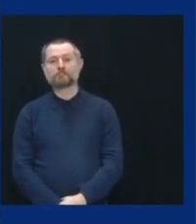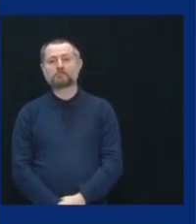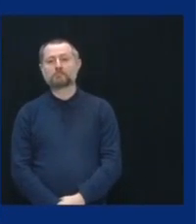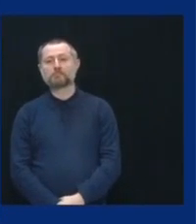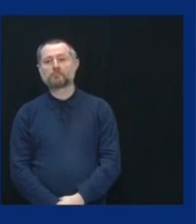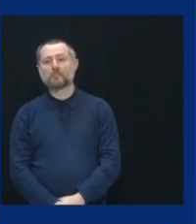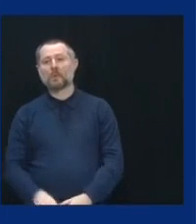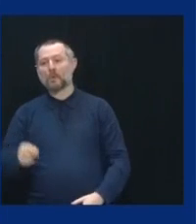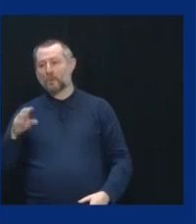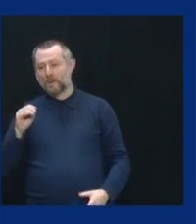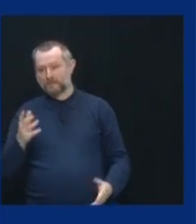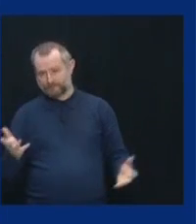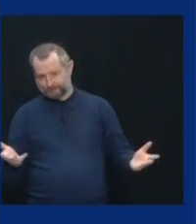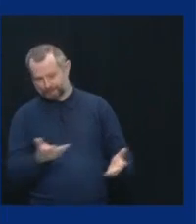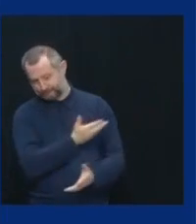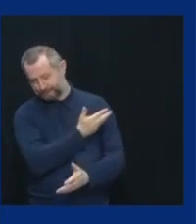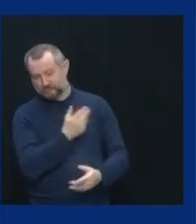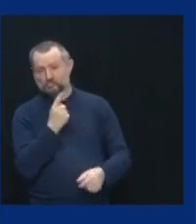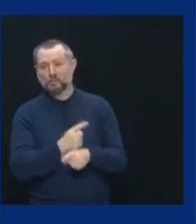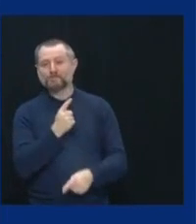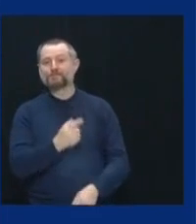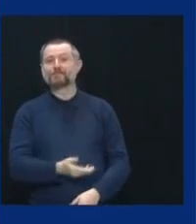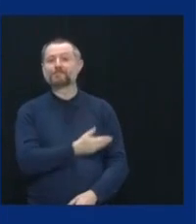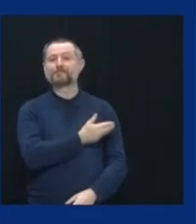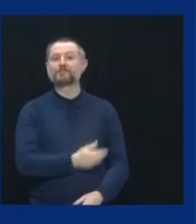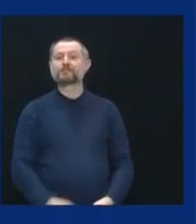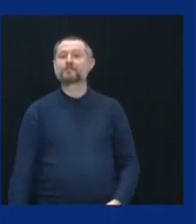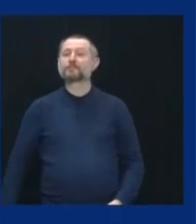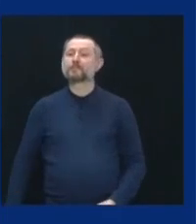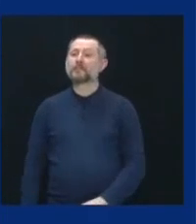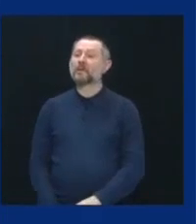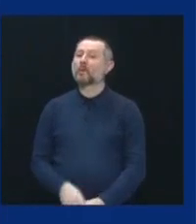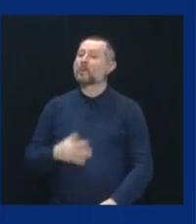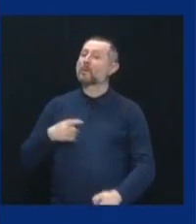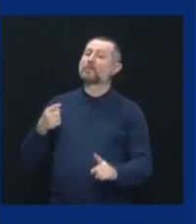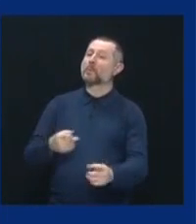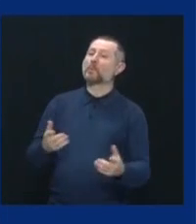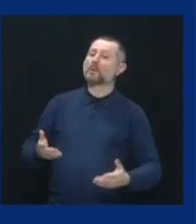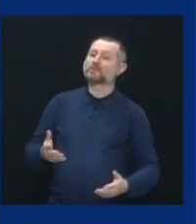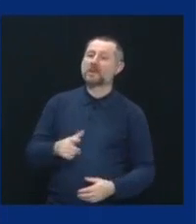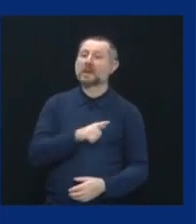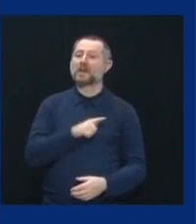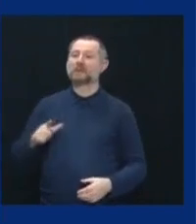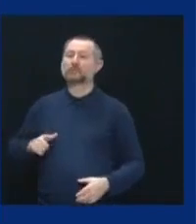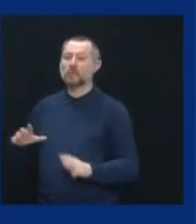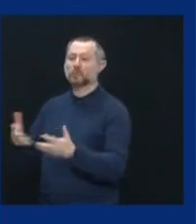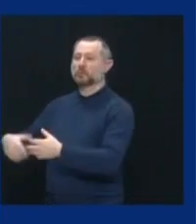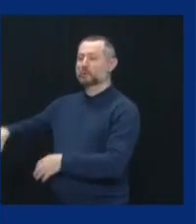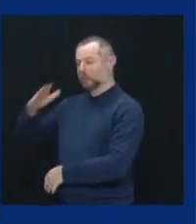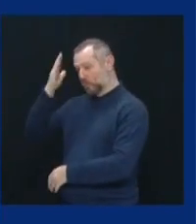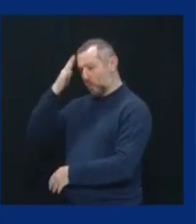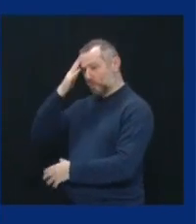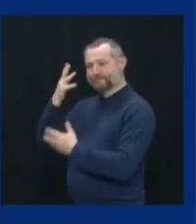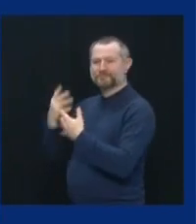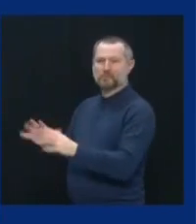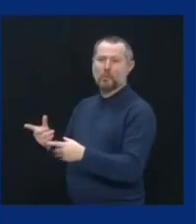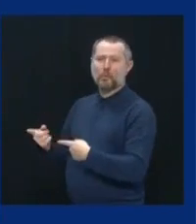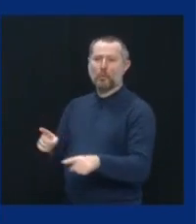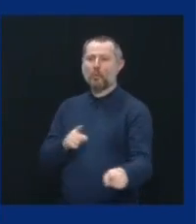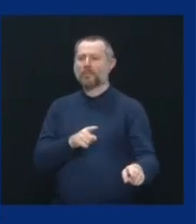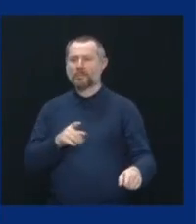Yeah, so the point is, Dave, if I might, the legislature knew full and well that